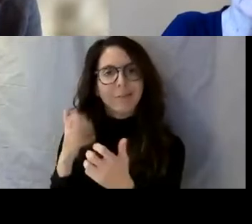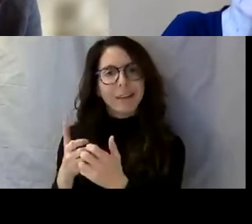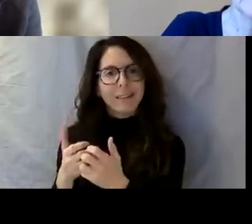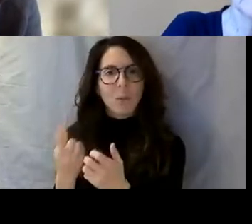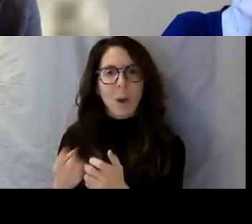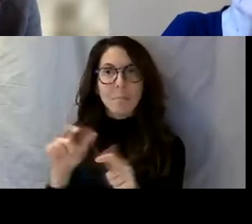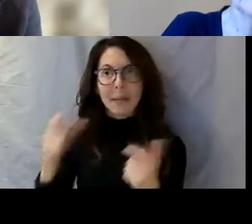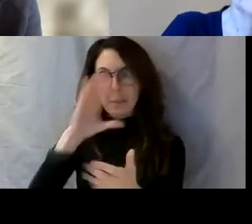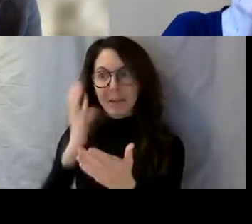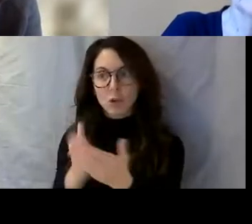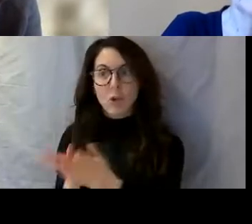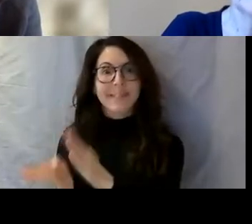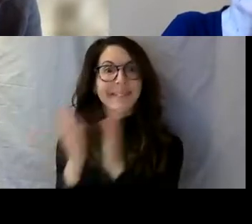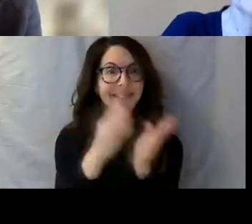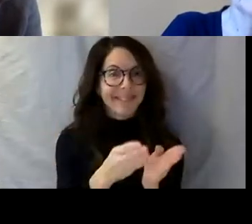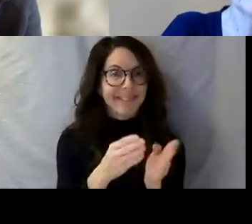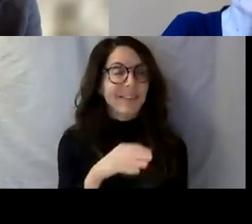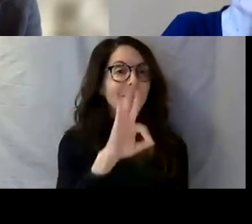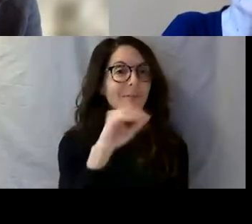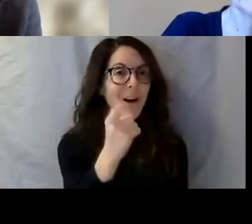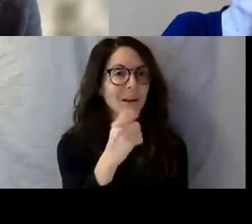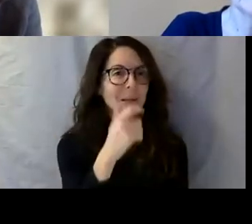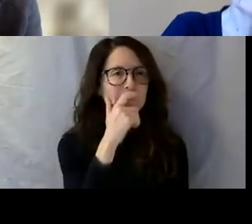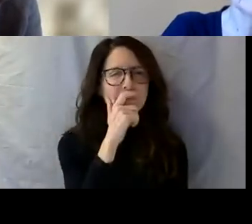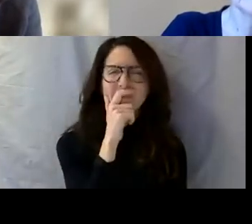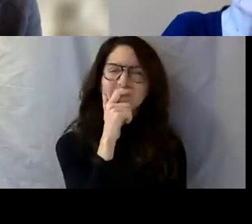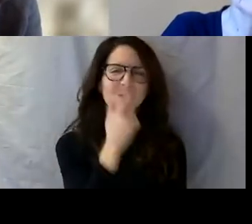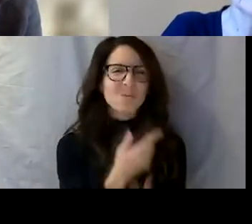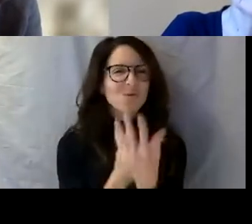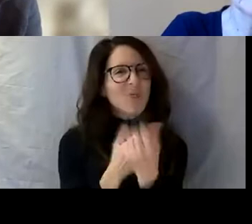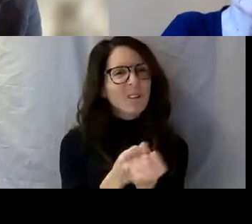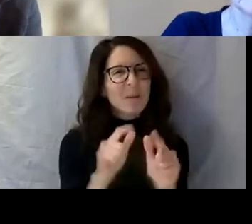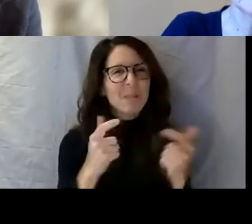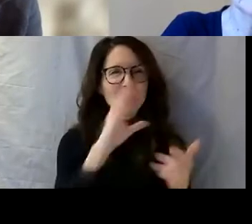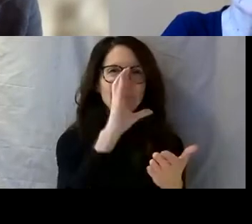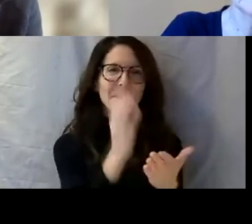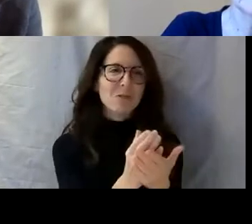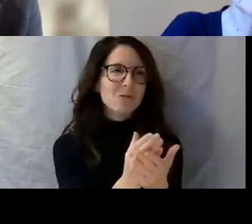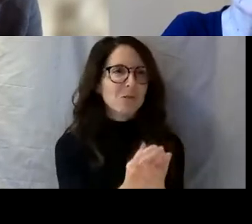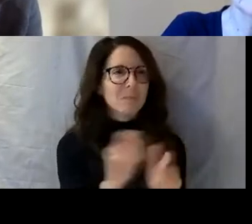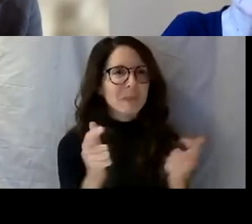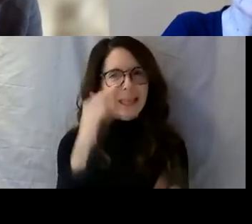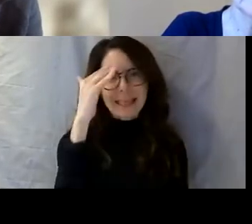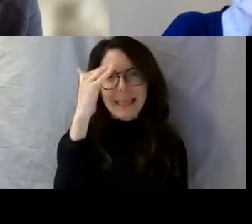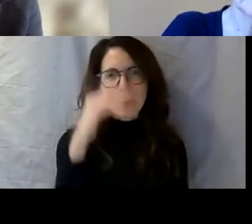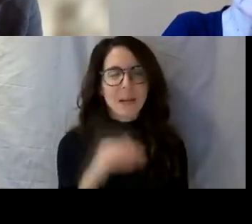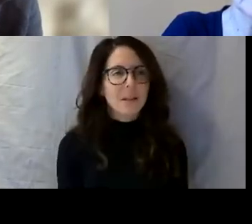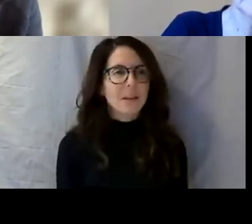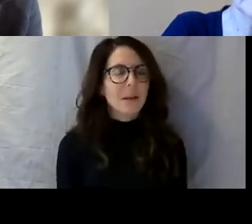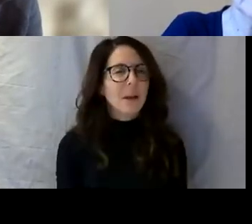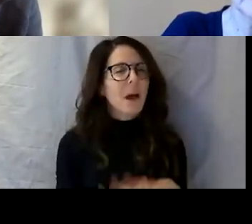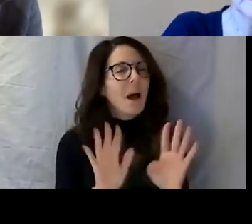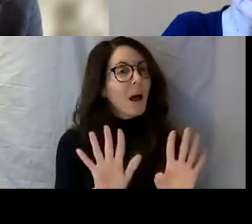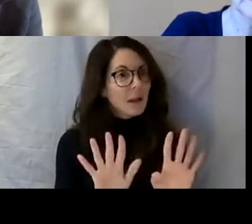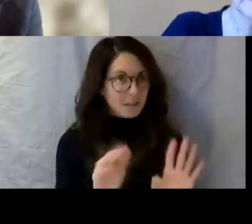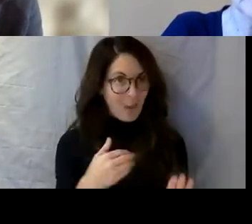on the other hand, are skeptical about grand theories. They're diffident in their forecasts, and they're ready to adjust their ideas